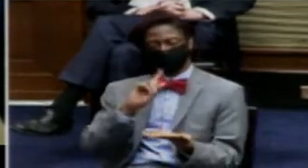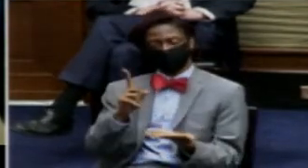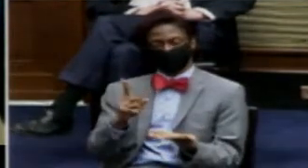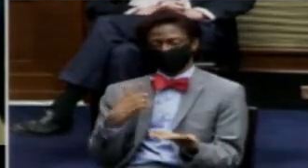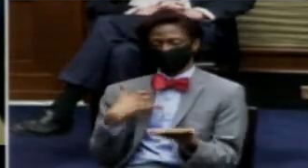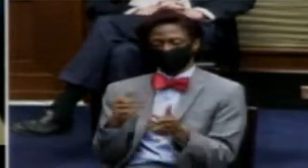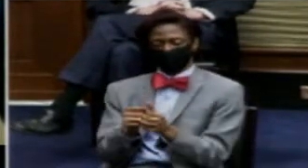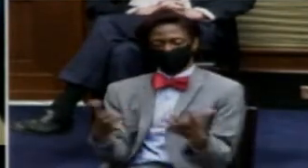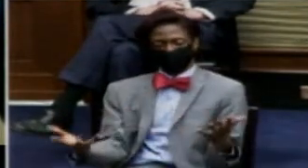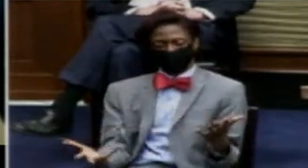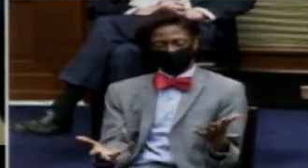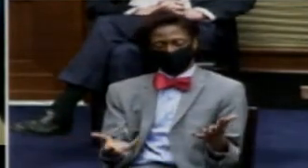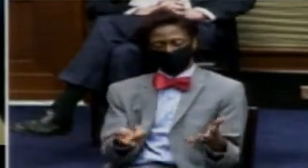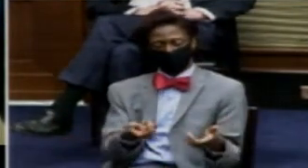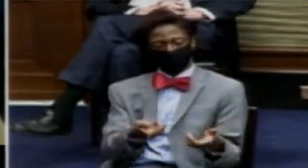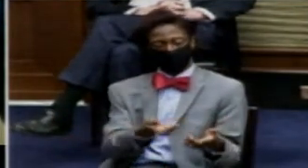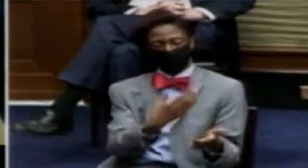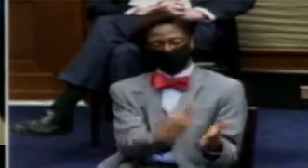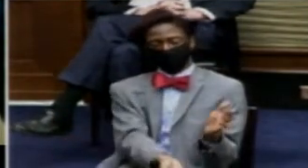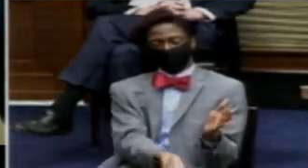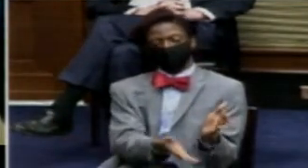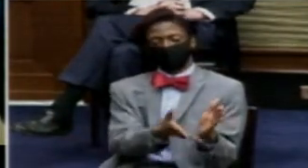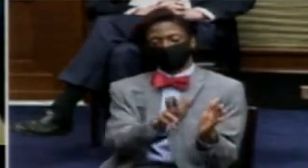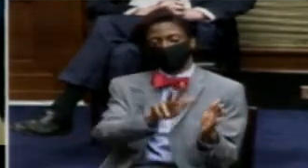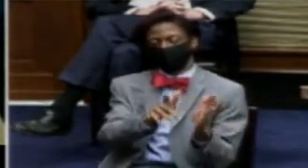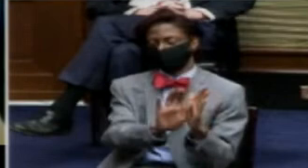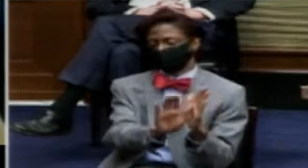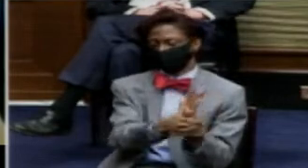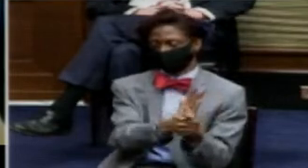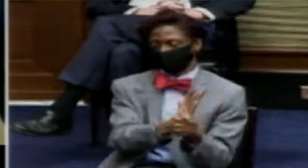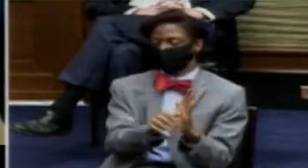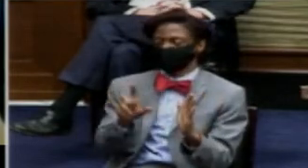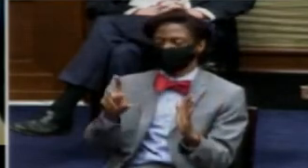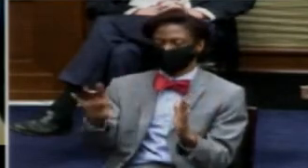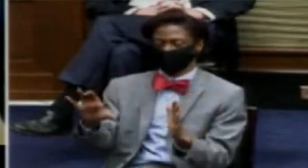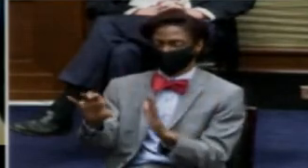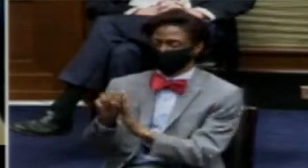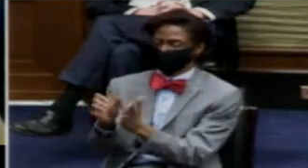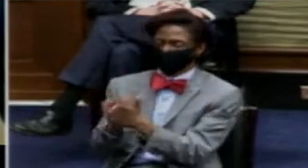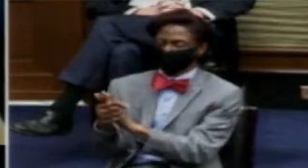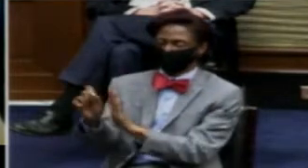nullifying the 23rd Amendment, DC statehood is unconstitutional.